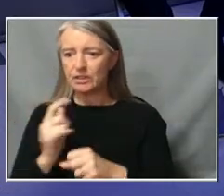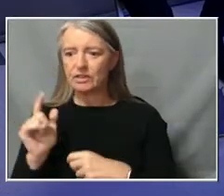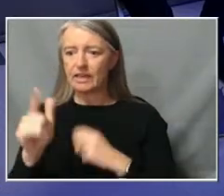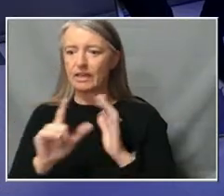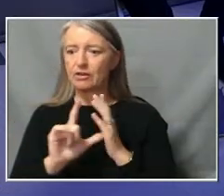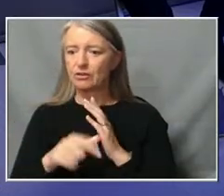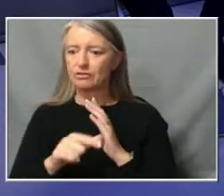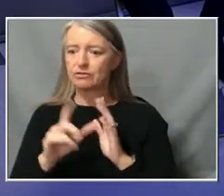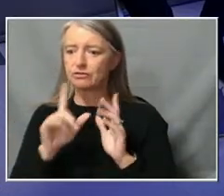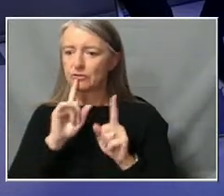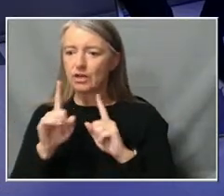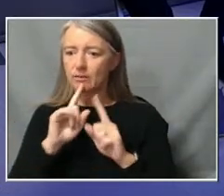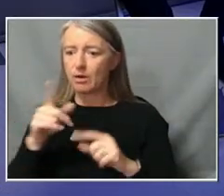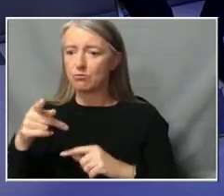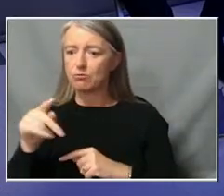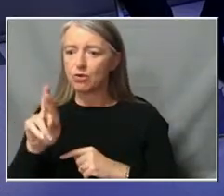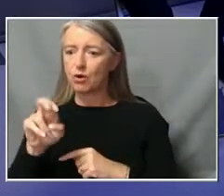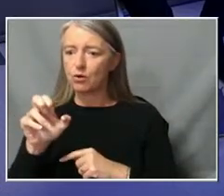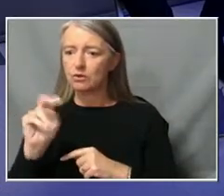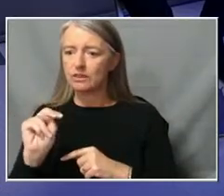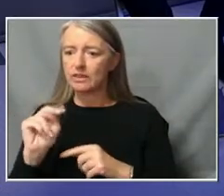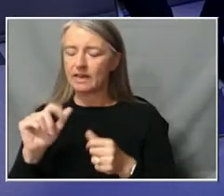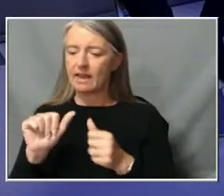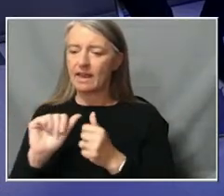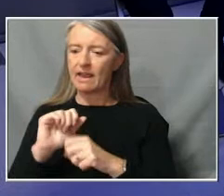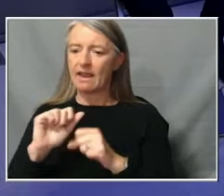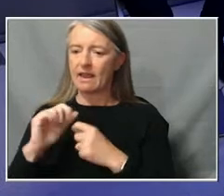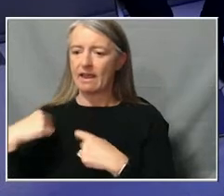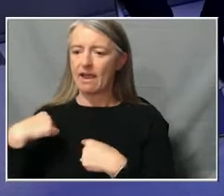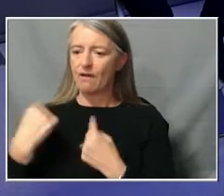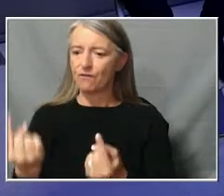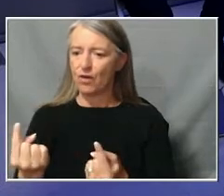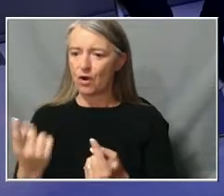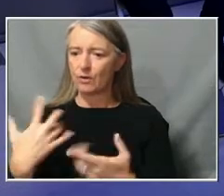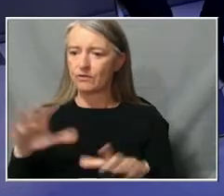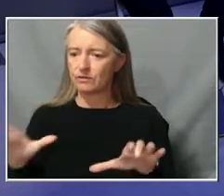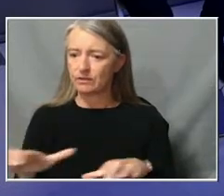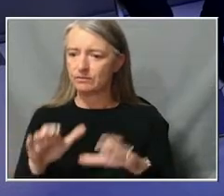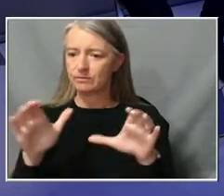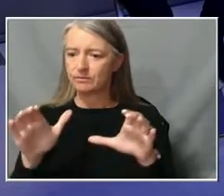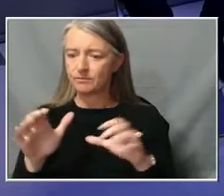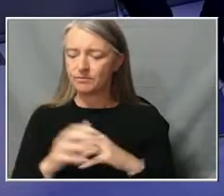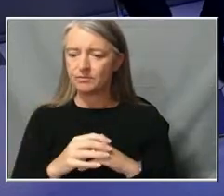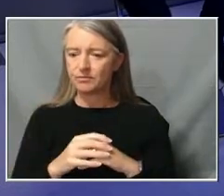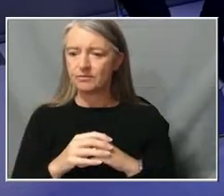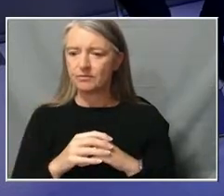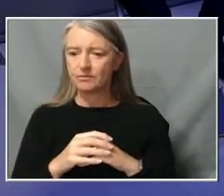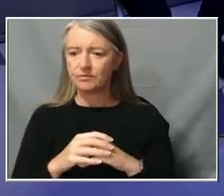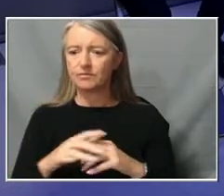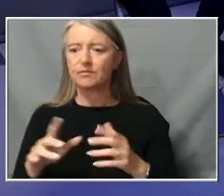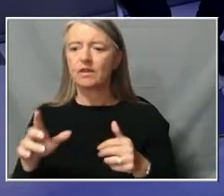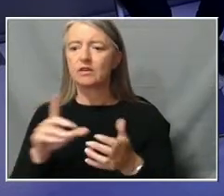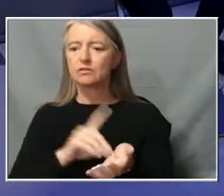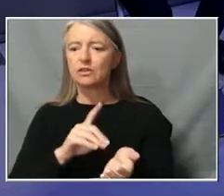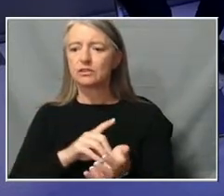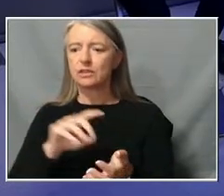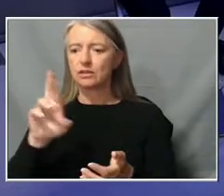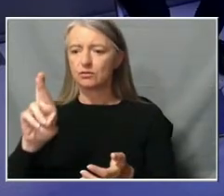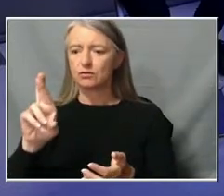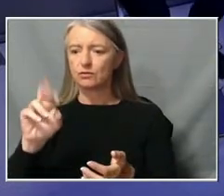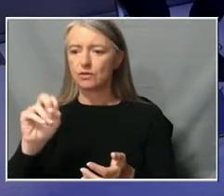about proton and how far we've gone. And then, of course, we're going to get into where we headed. Dr. Rotondo, I want to talk to you, though, about